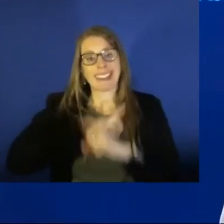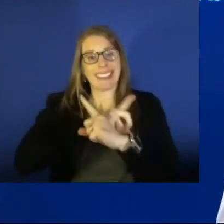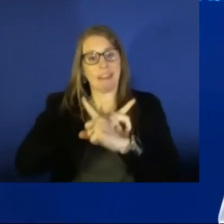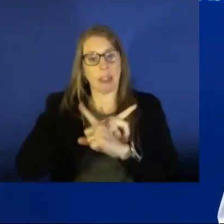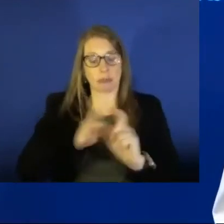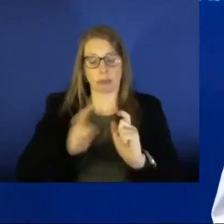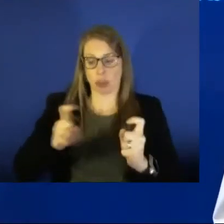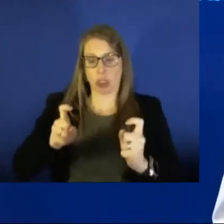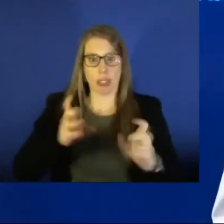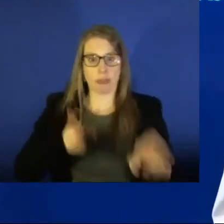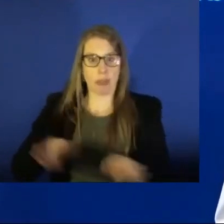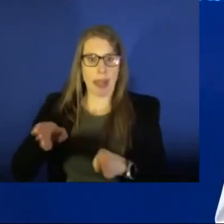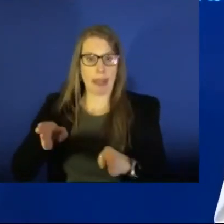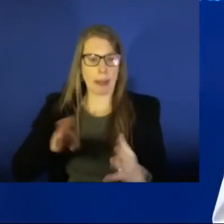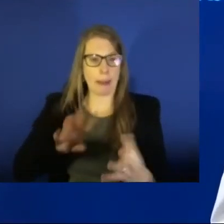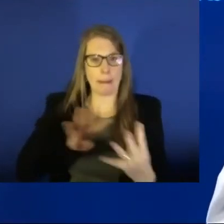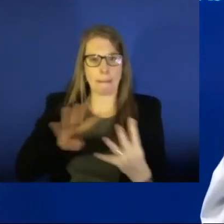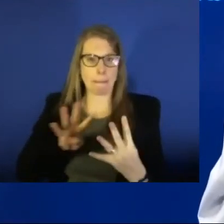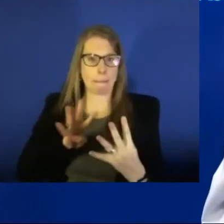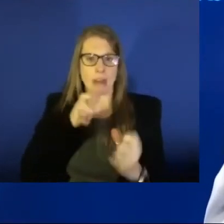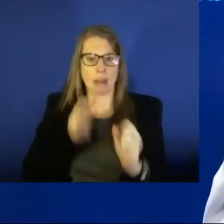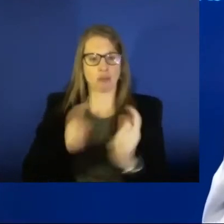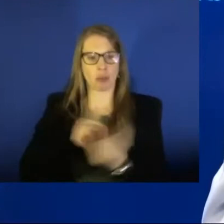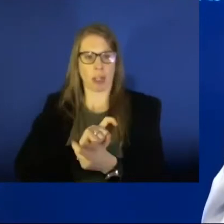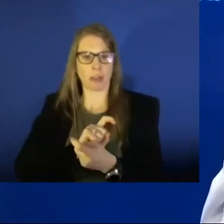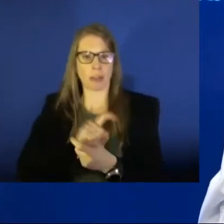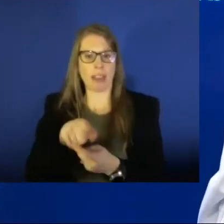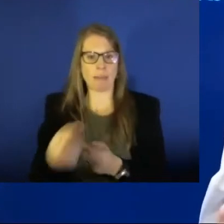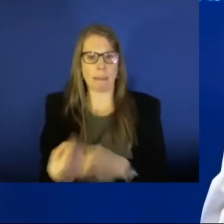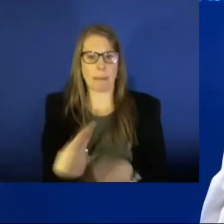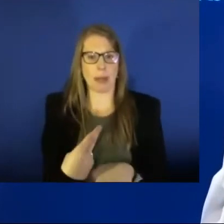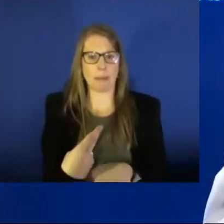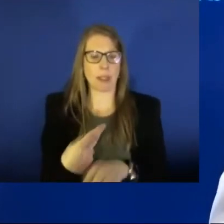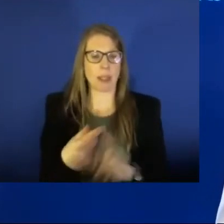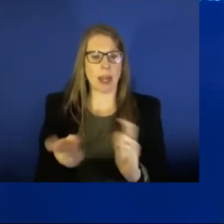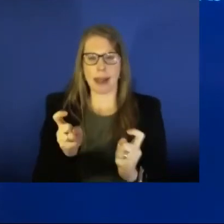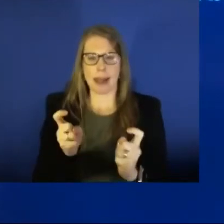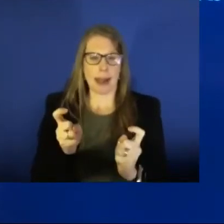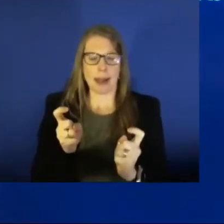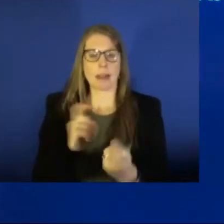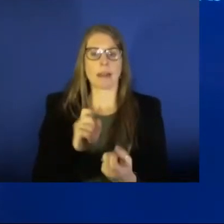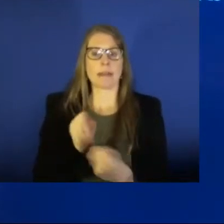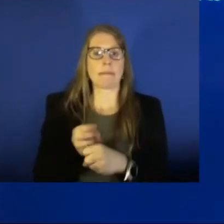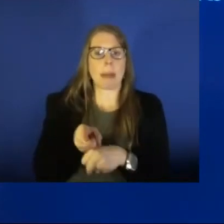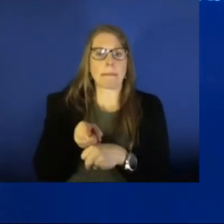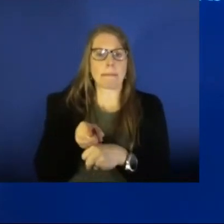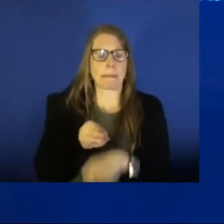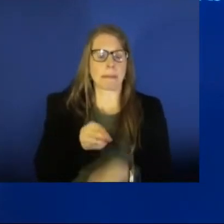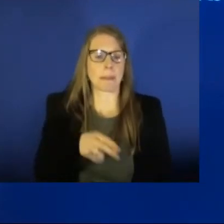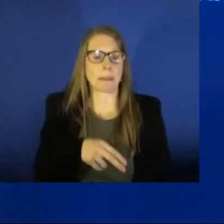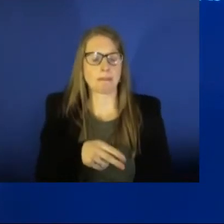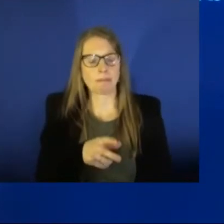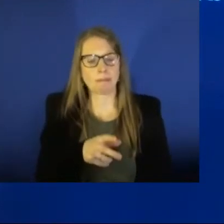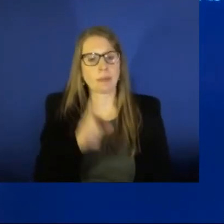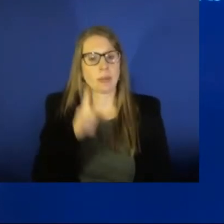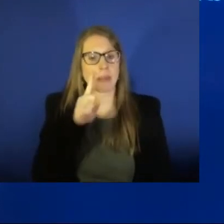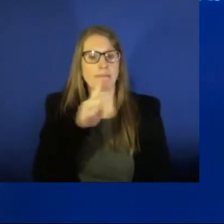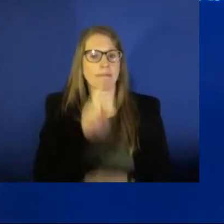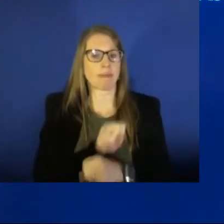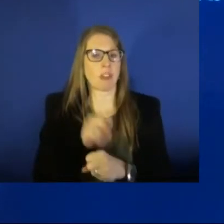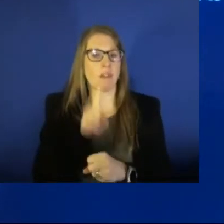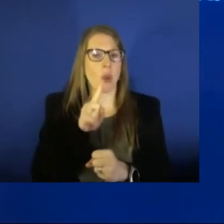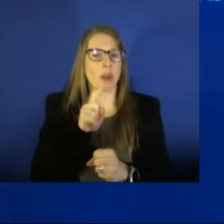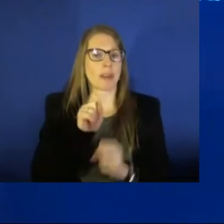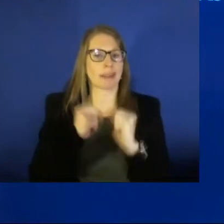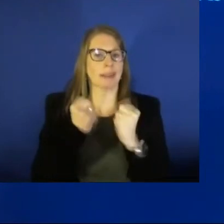right? They got to change up. When they don't change up, the defense wins. When they change up, they can find what works, and they move with that. I think the same thing's true for society a little bit. We're